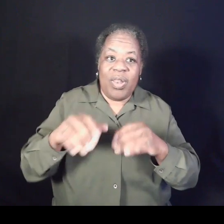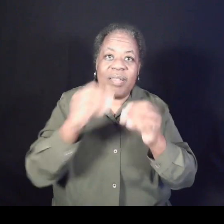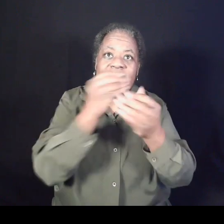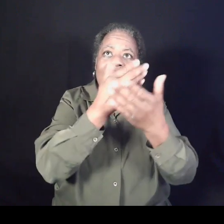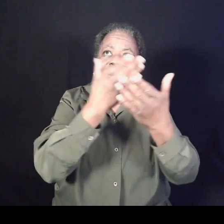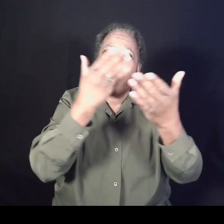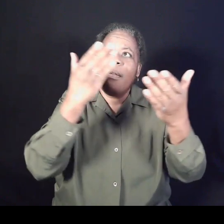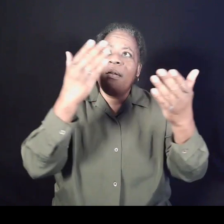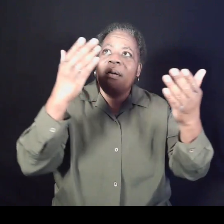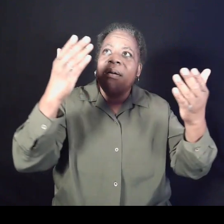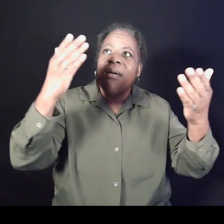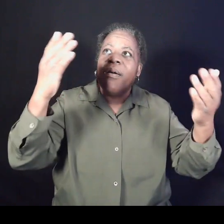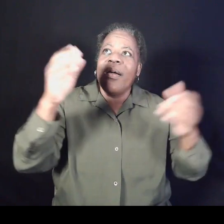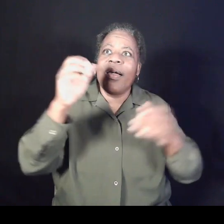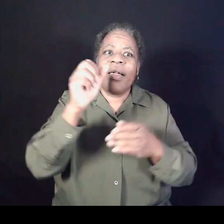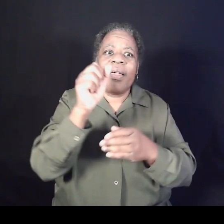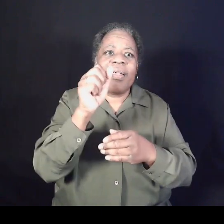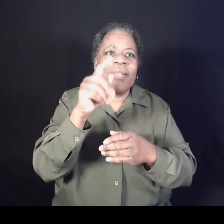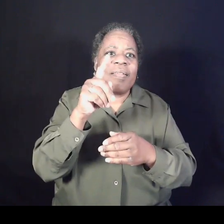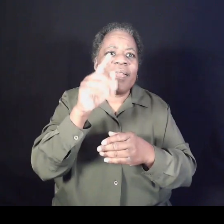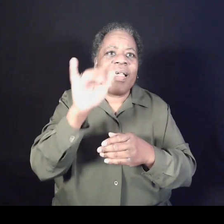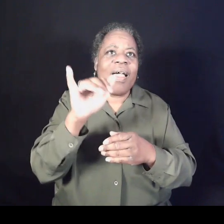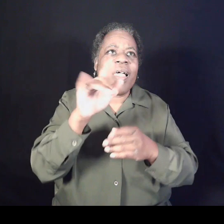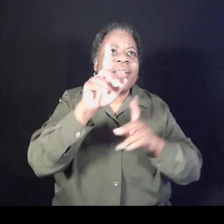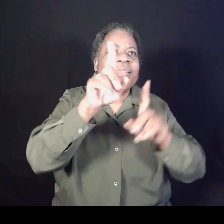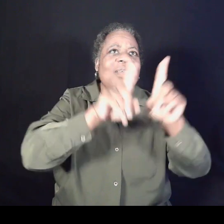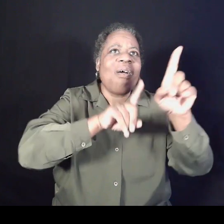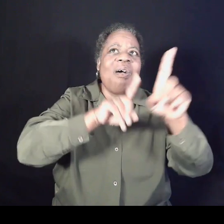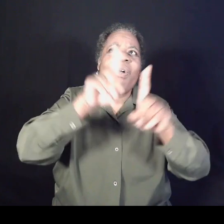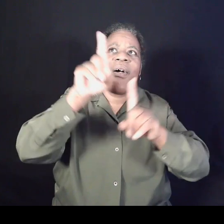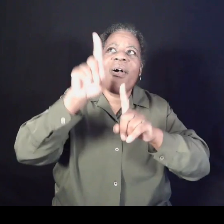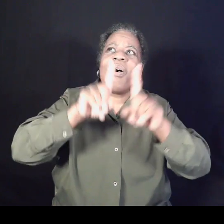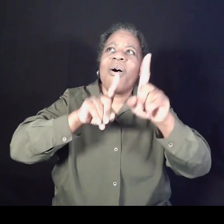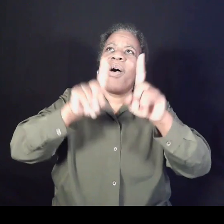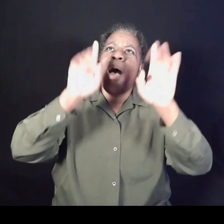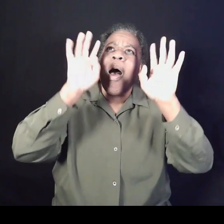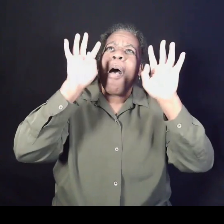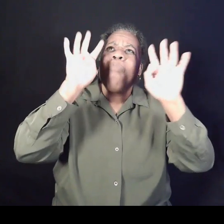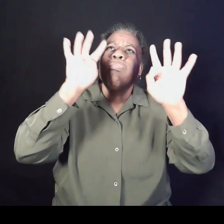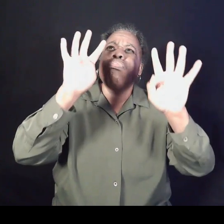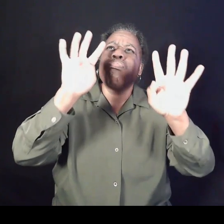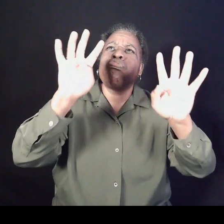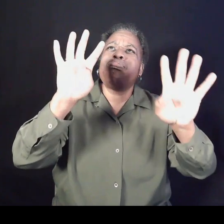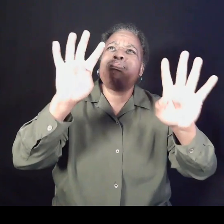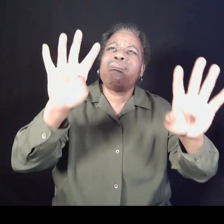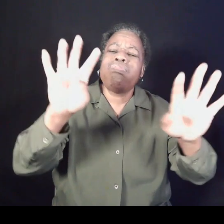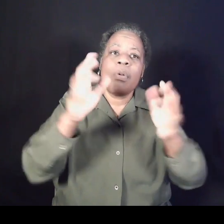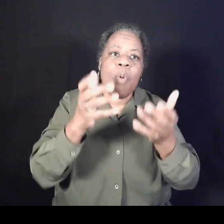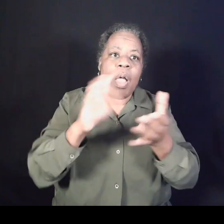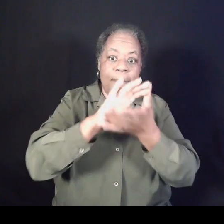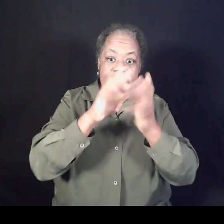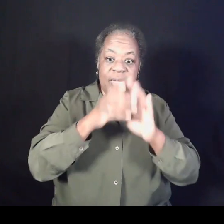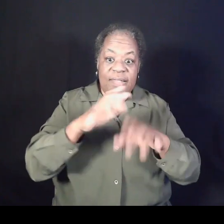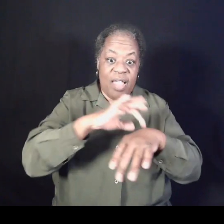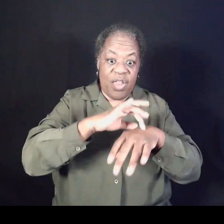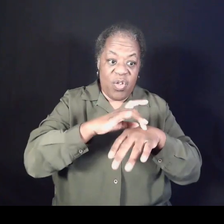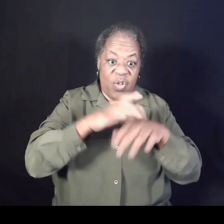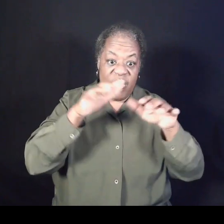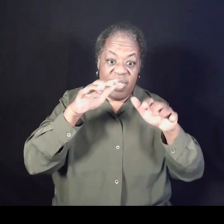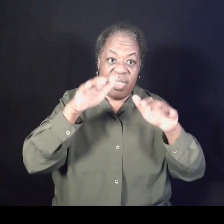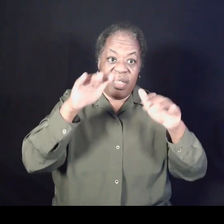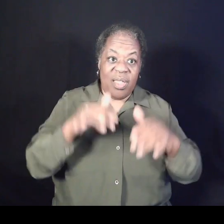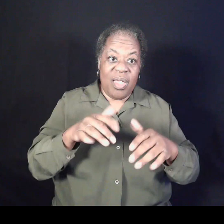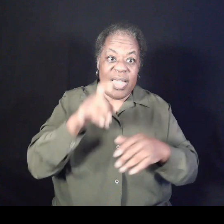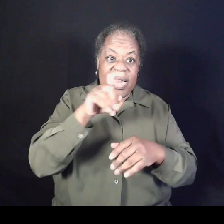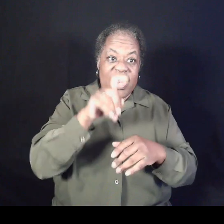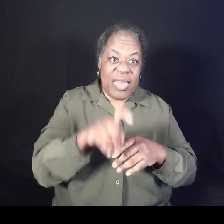sky and a star suggesting that if there's ever going to be peace on earth, it's going to have to come from